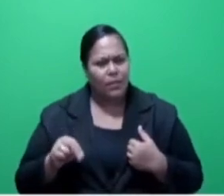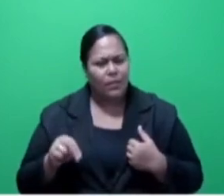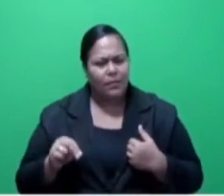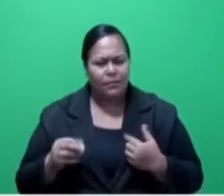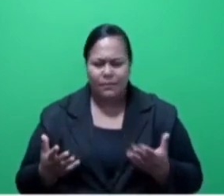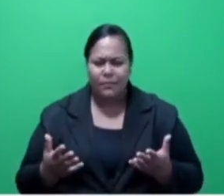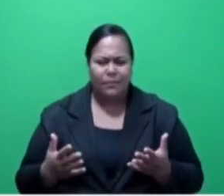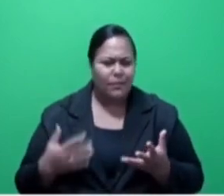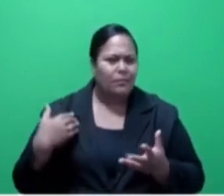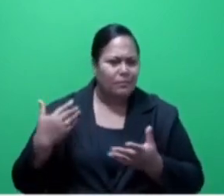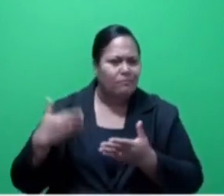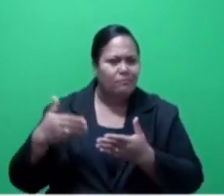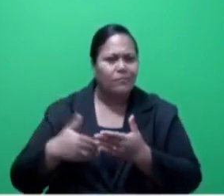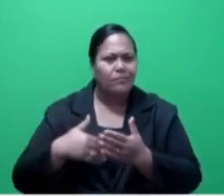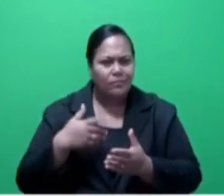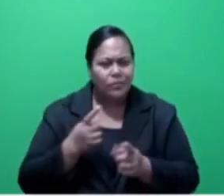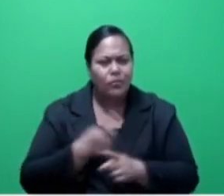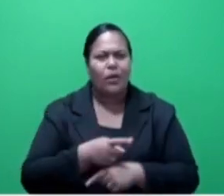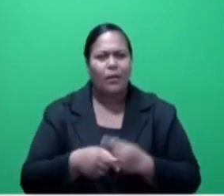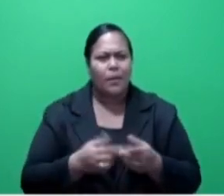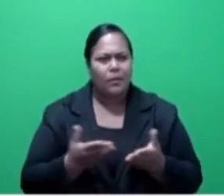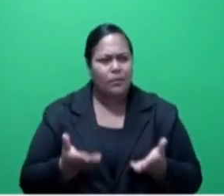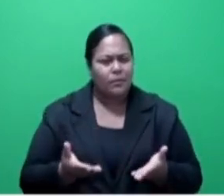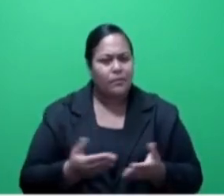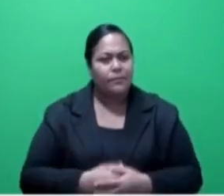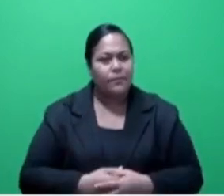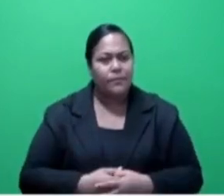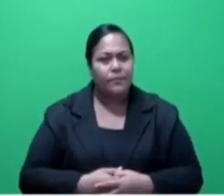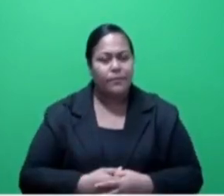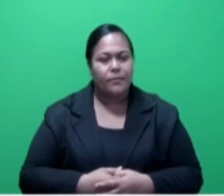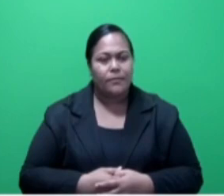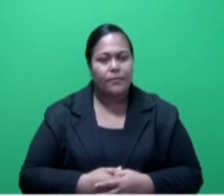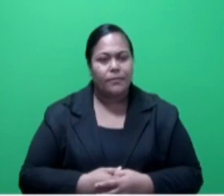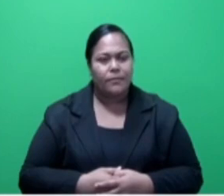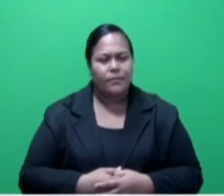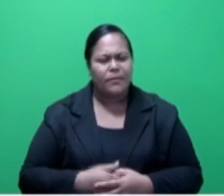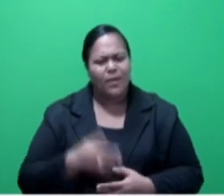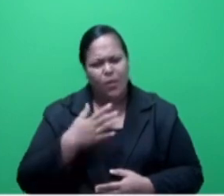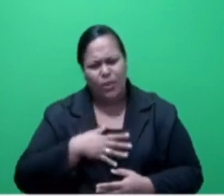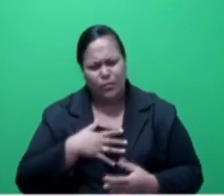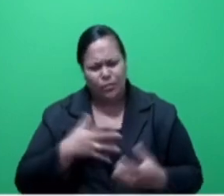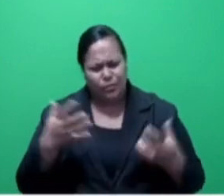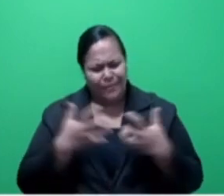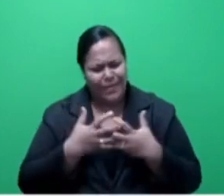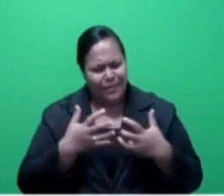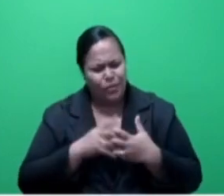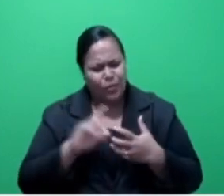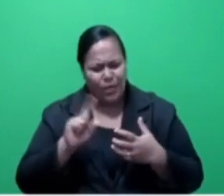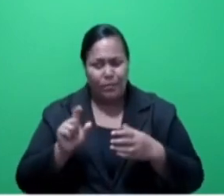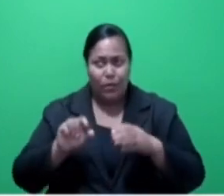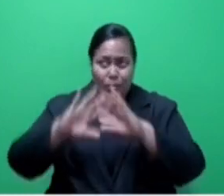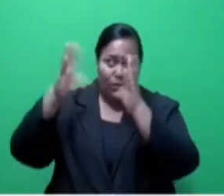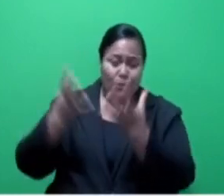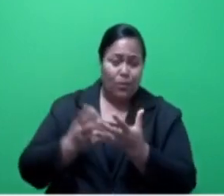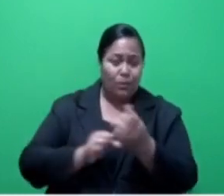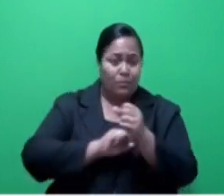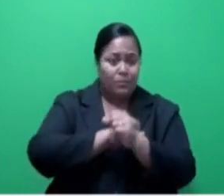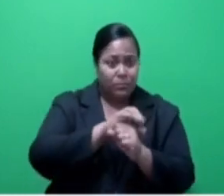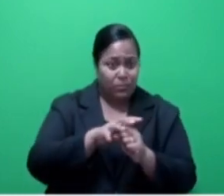it. I just wanted to, by way of contextualization, because the global pandemic has affected the